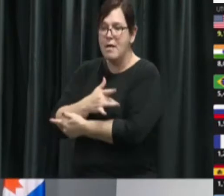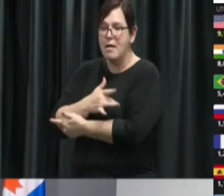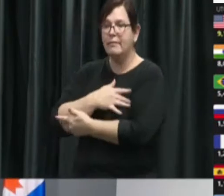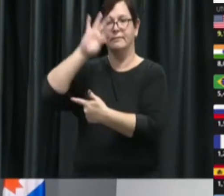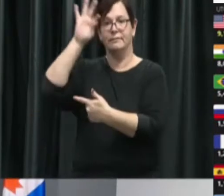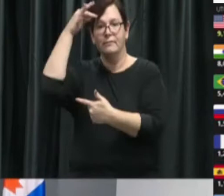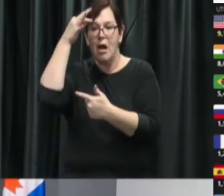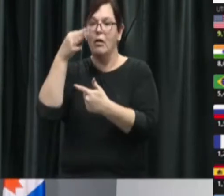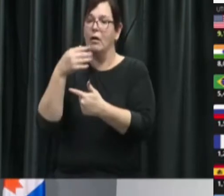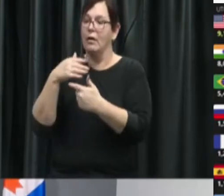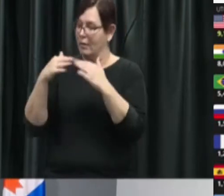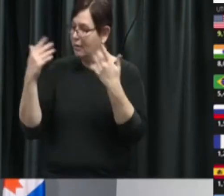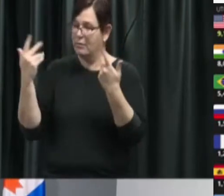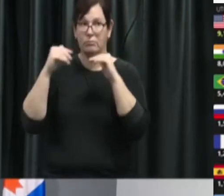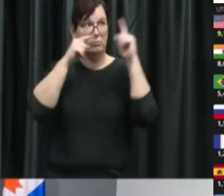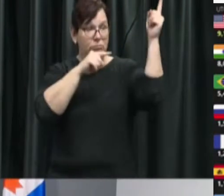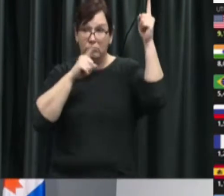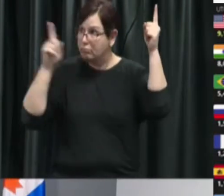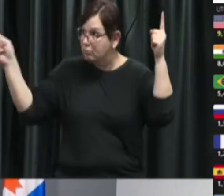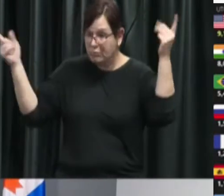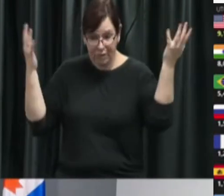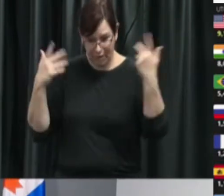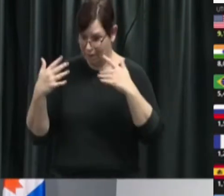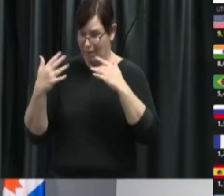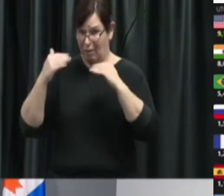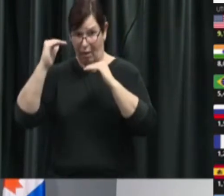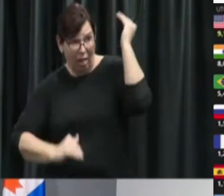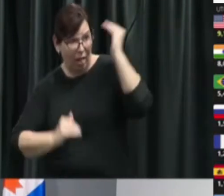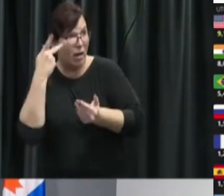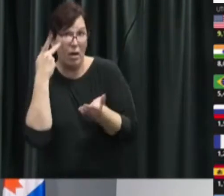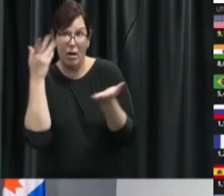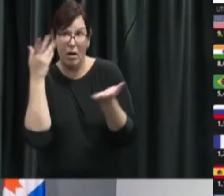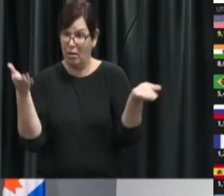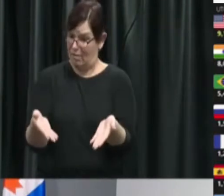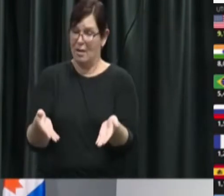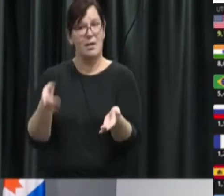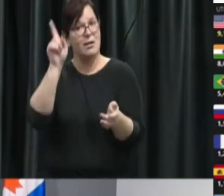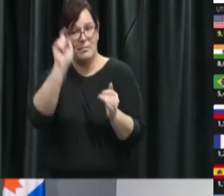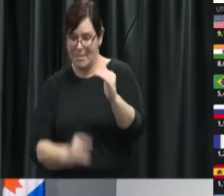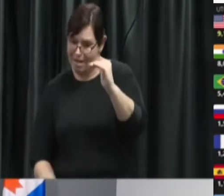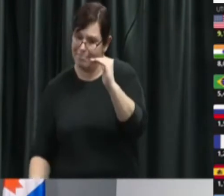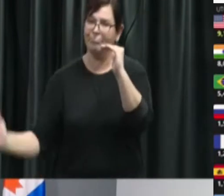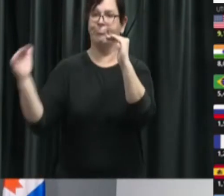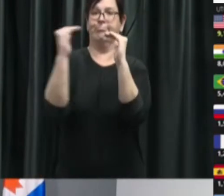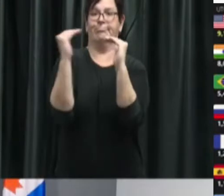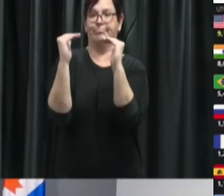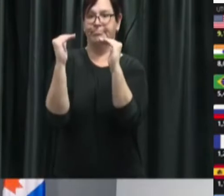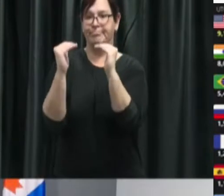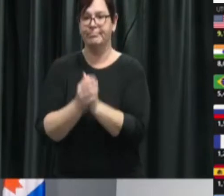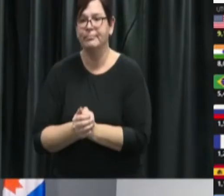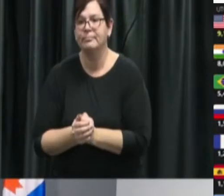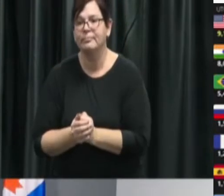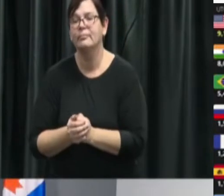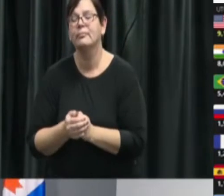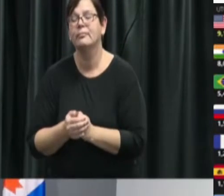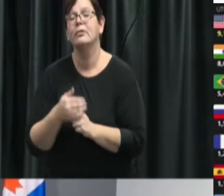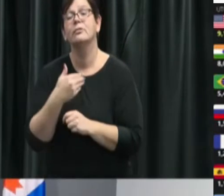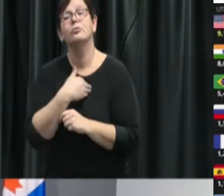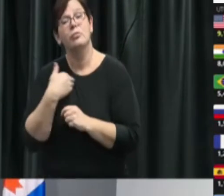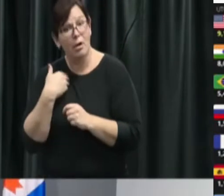experienced by many communities. The Toronto plan will be presented to our Board of Health in December,